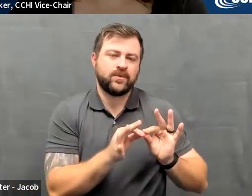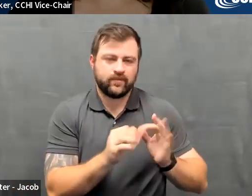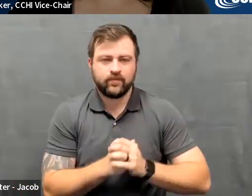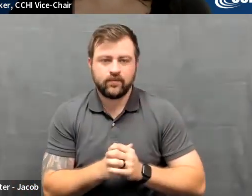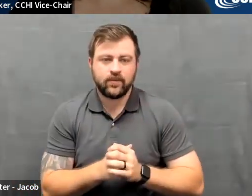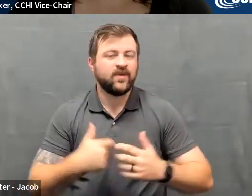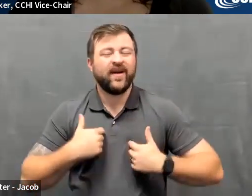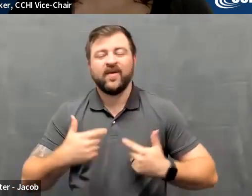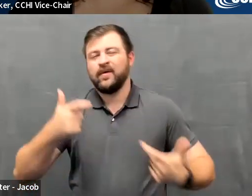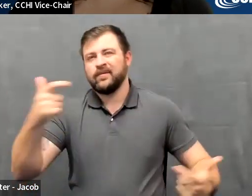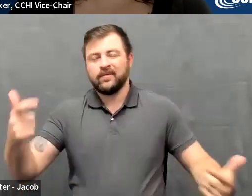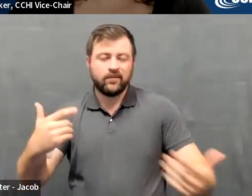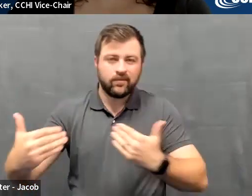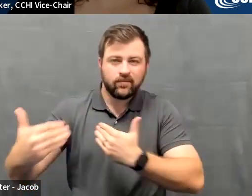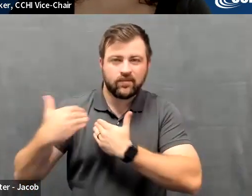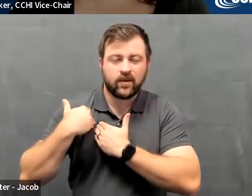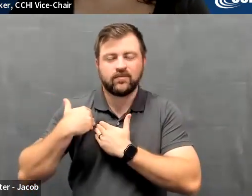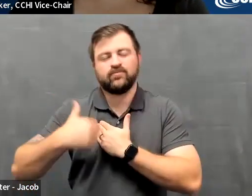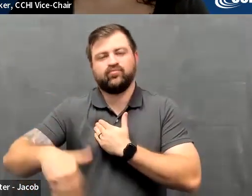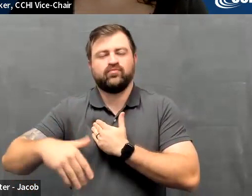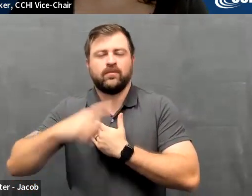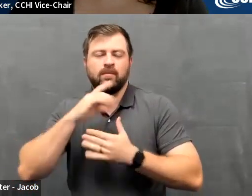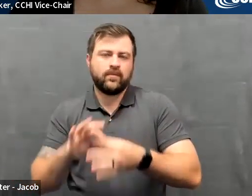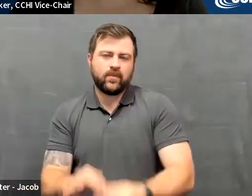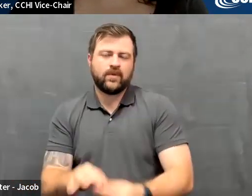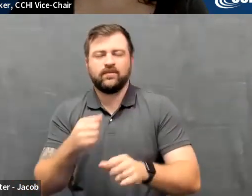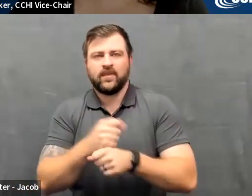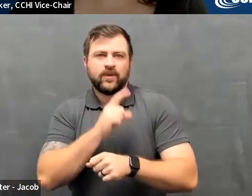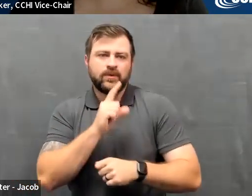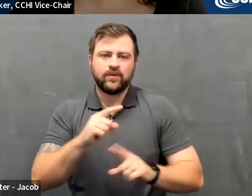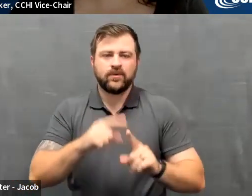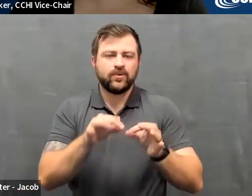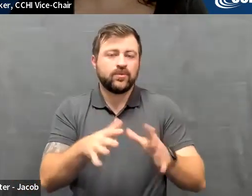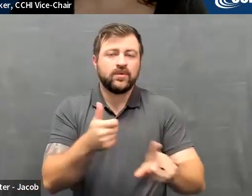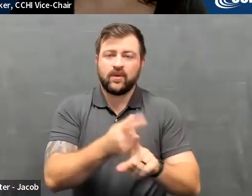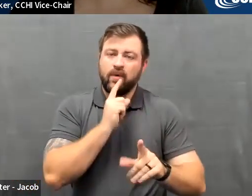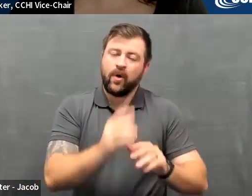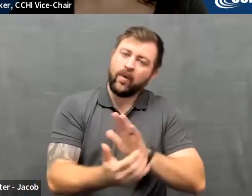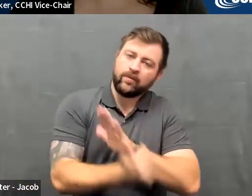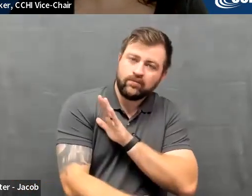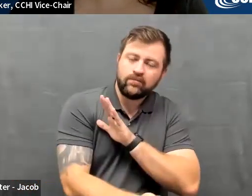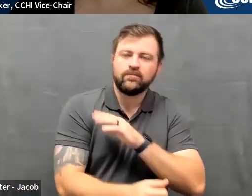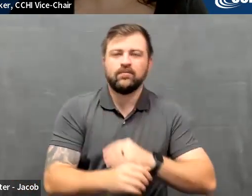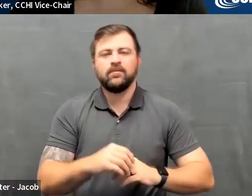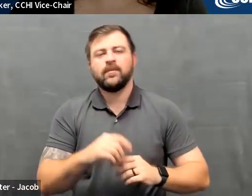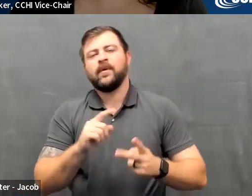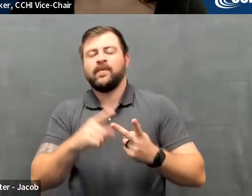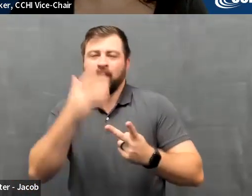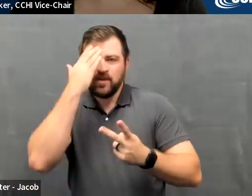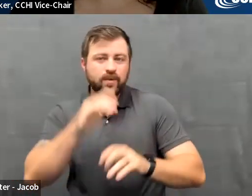have a huge responsibility when it comes to make sure interpreters are qualified, that they know what they're